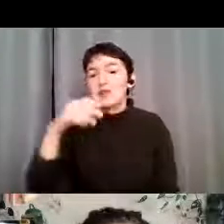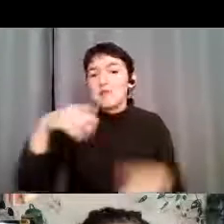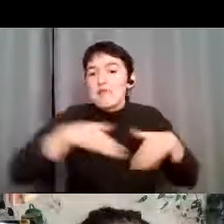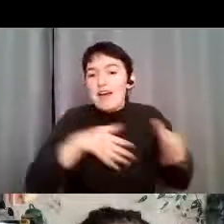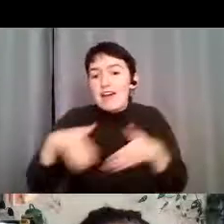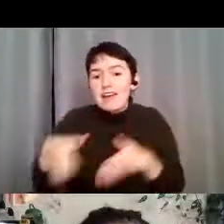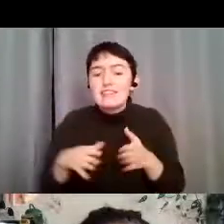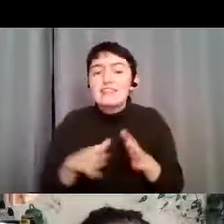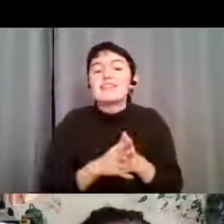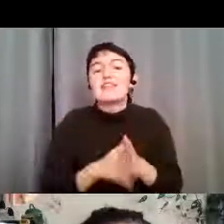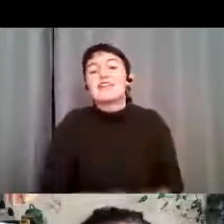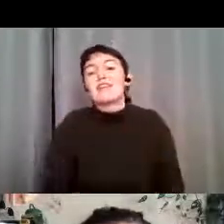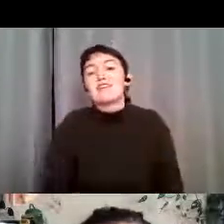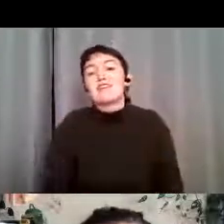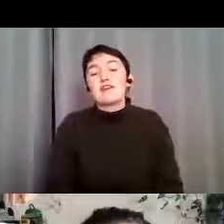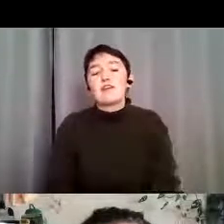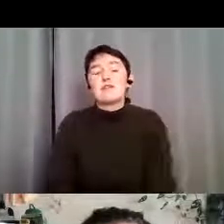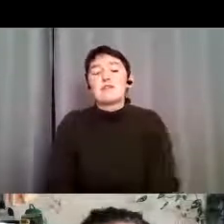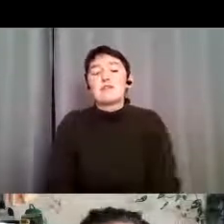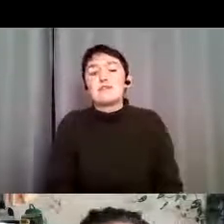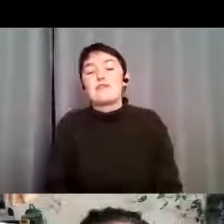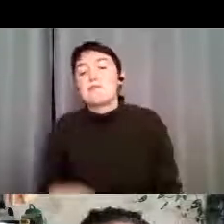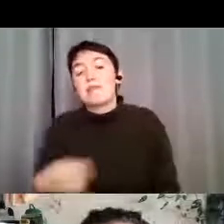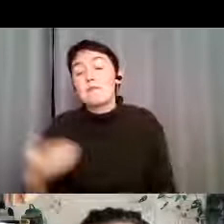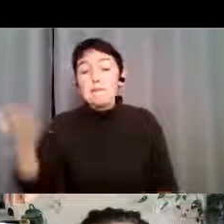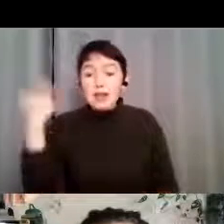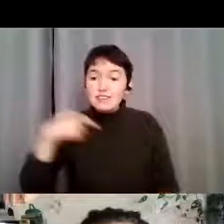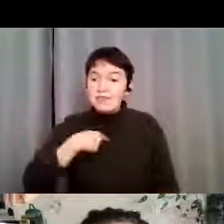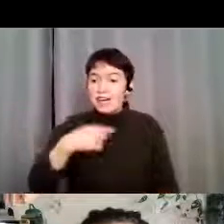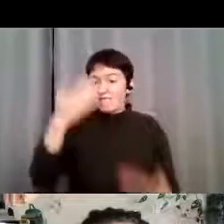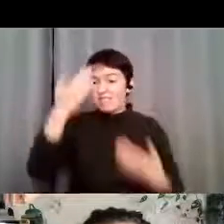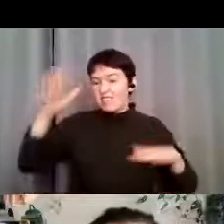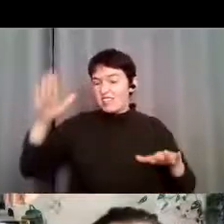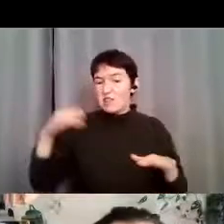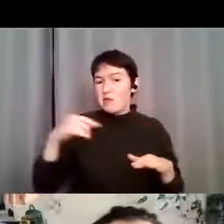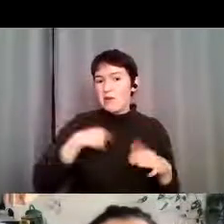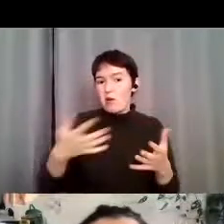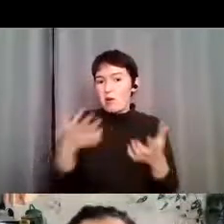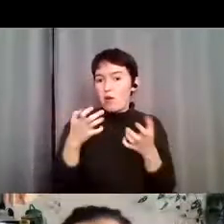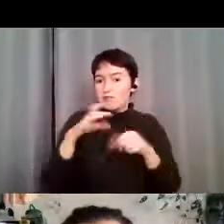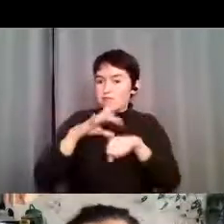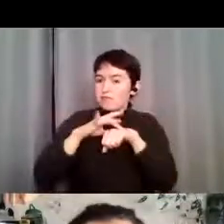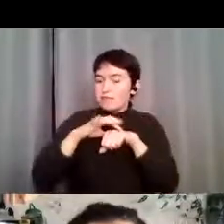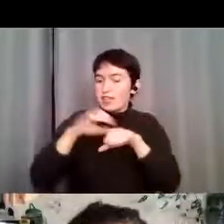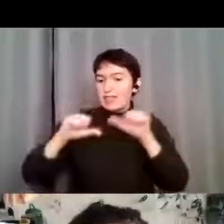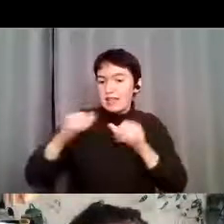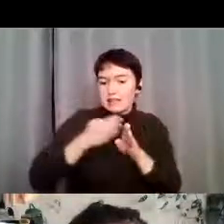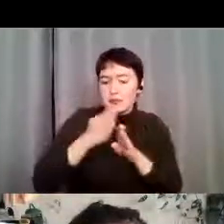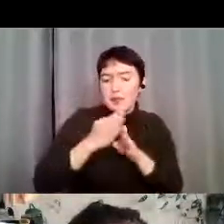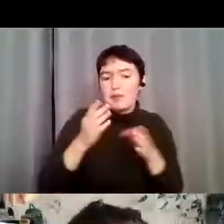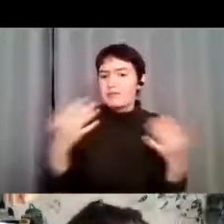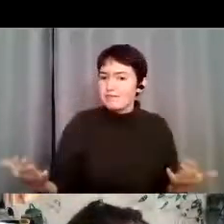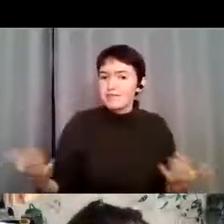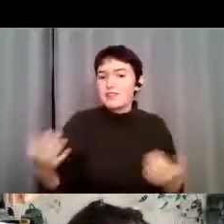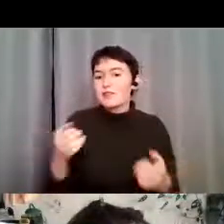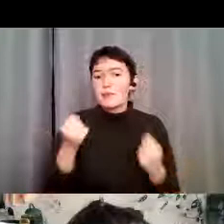I certainly didn't know that I wanted to be a planetary scientist, but I still liked a lot of the things that I like about my job right now. So I like